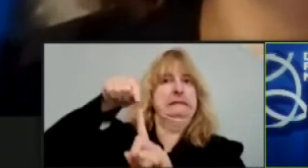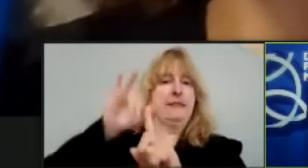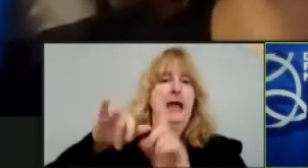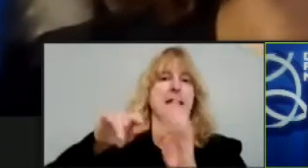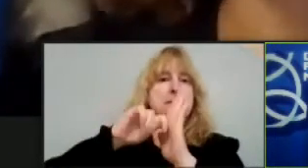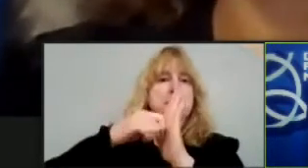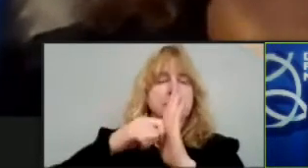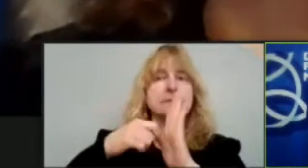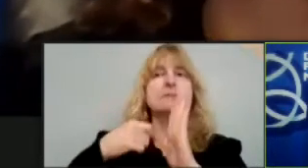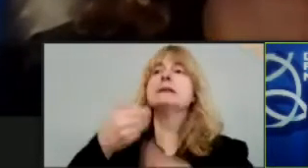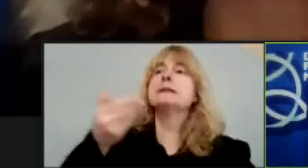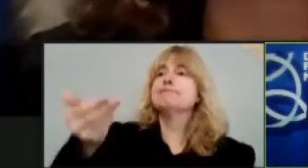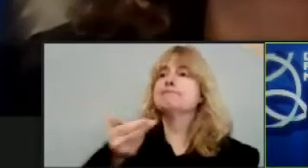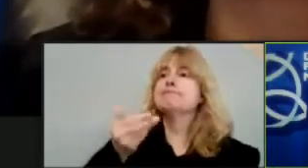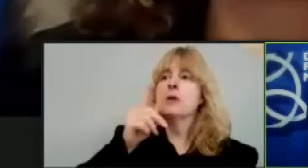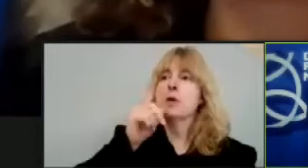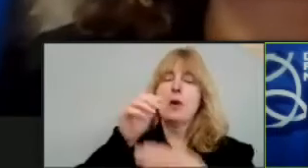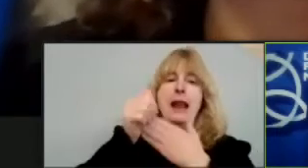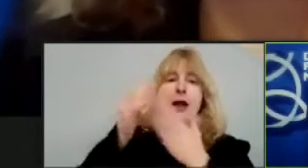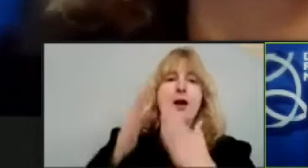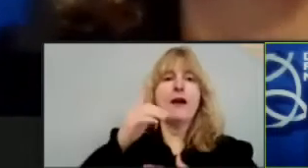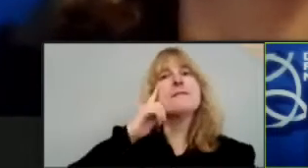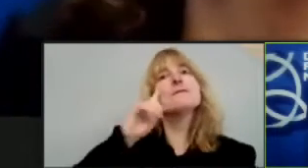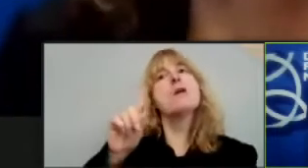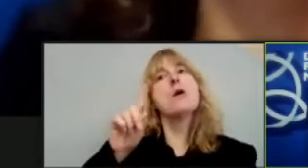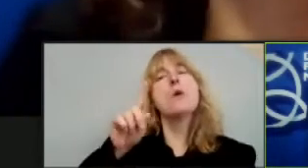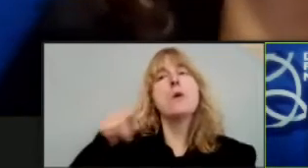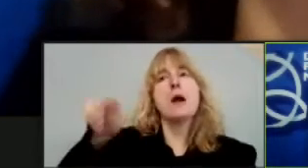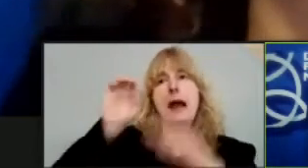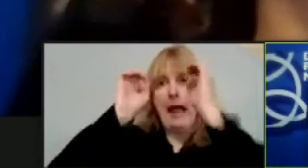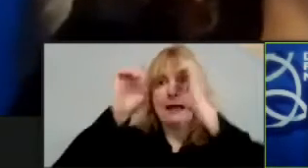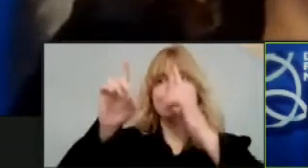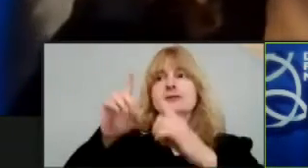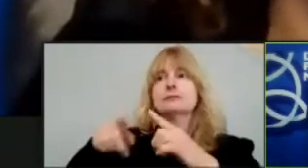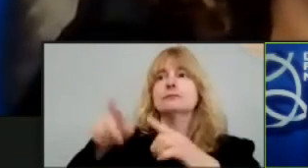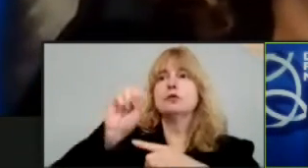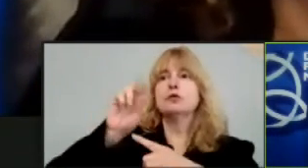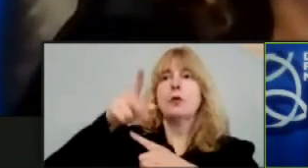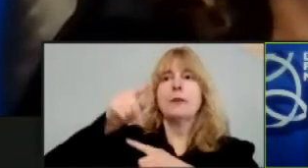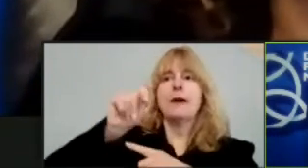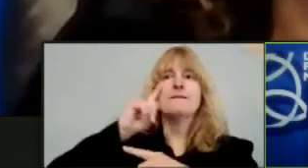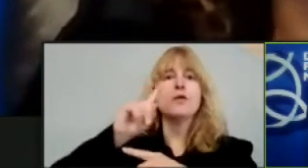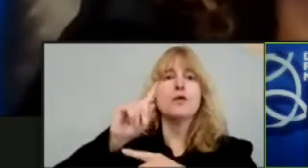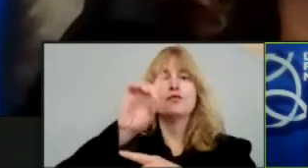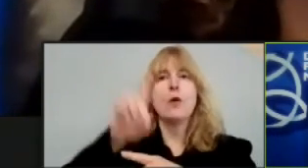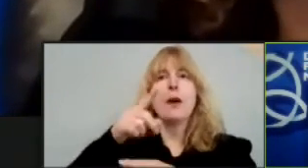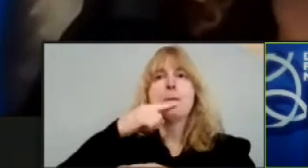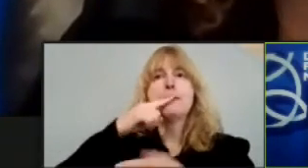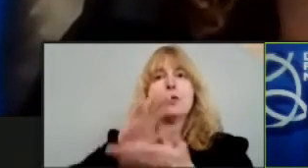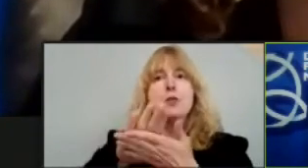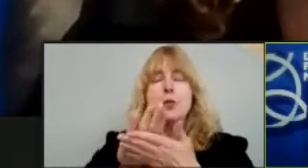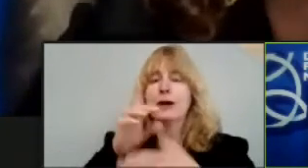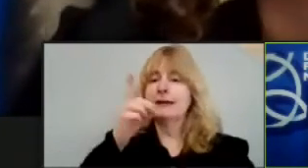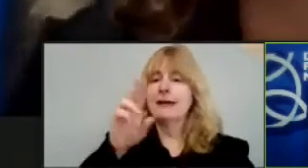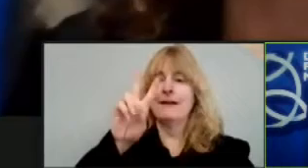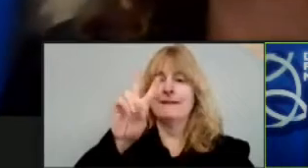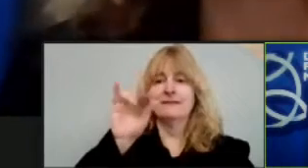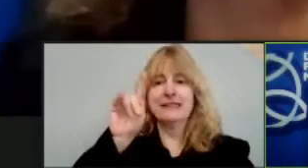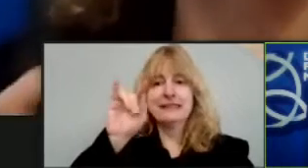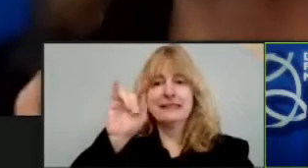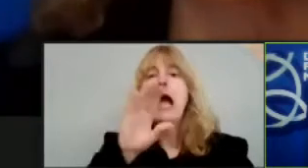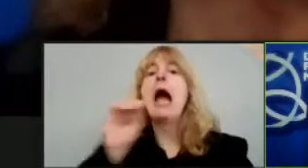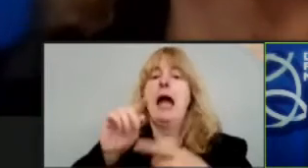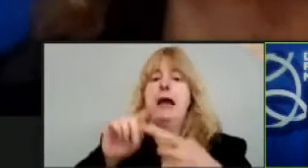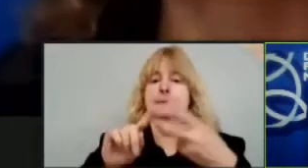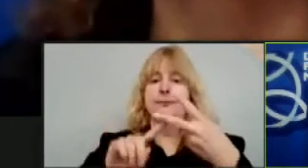Nikolai Veda, who's superintendent of the community district for Detroit Public Schools, and also Rajeshri Bhatia. Rajeshri